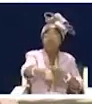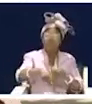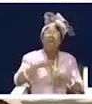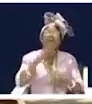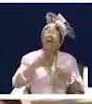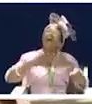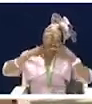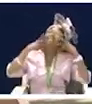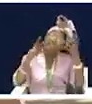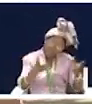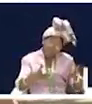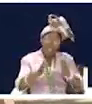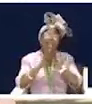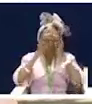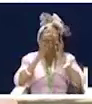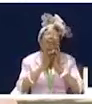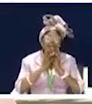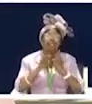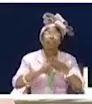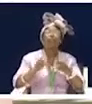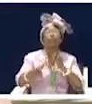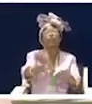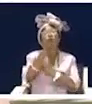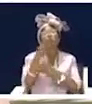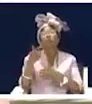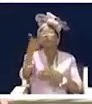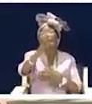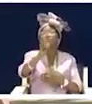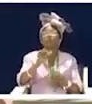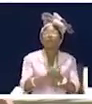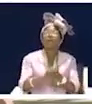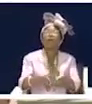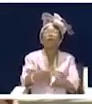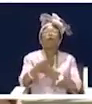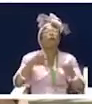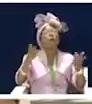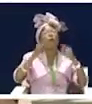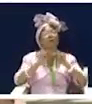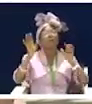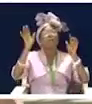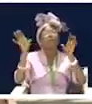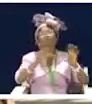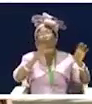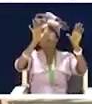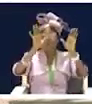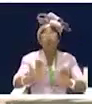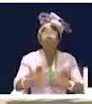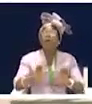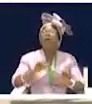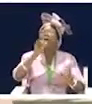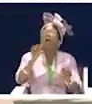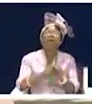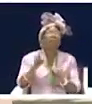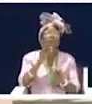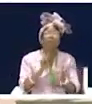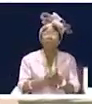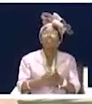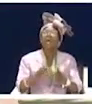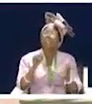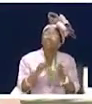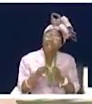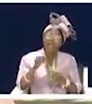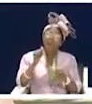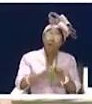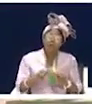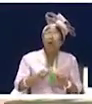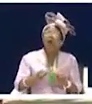do wonders. The most important thing was everybody that heard, raise an altar. Everybody, the